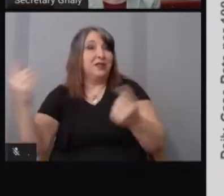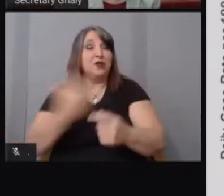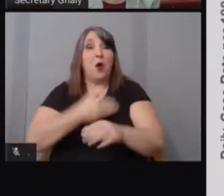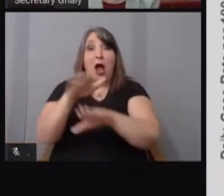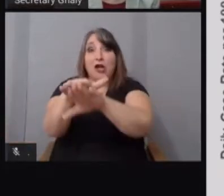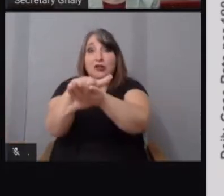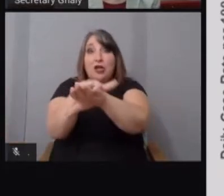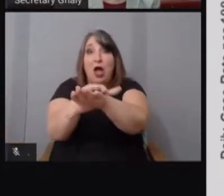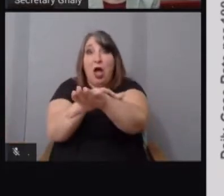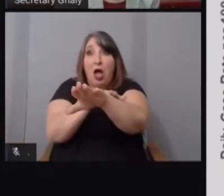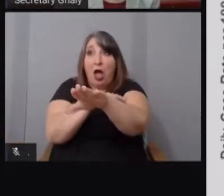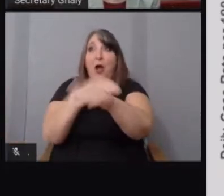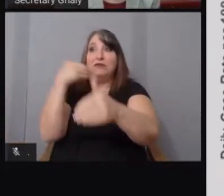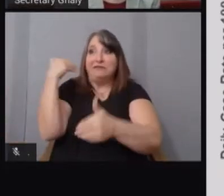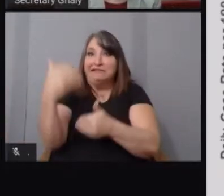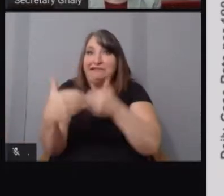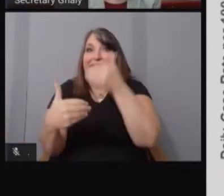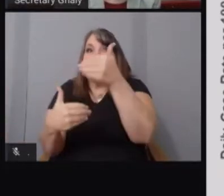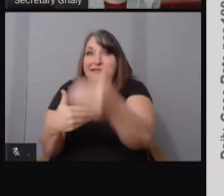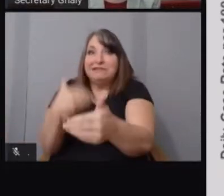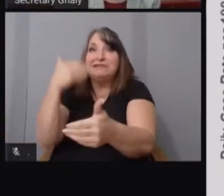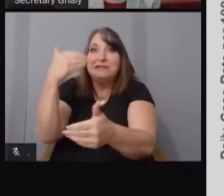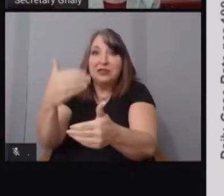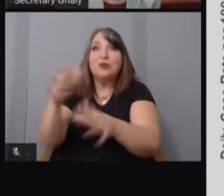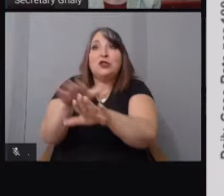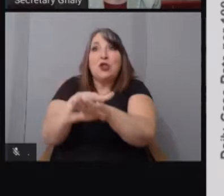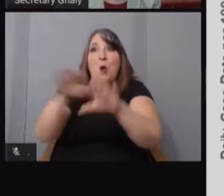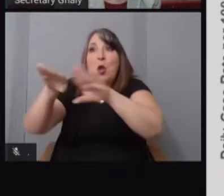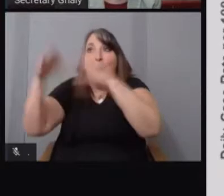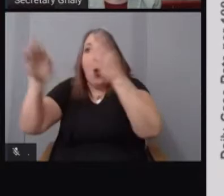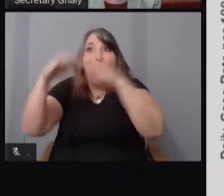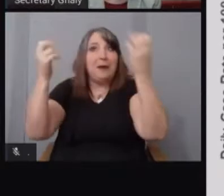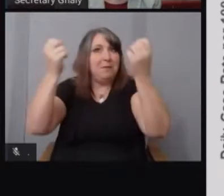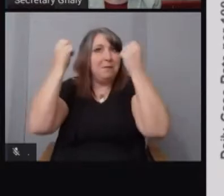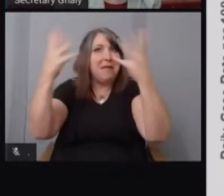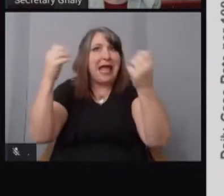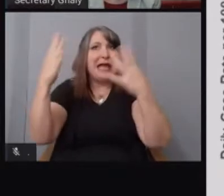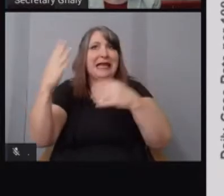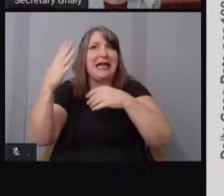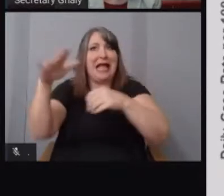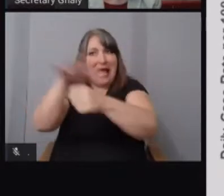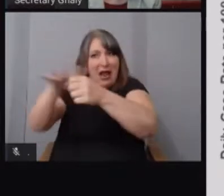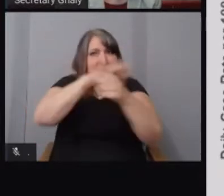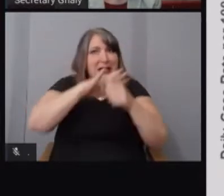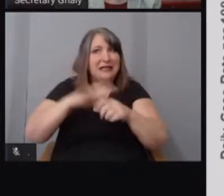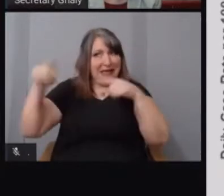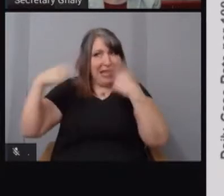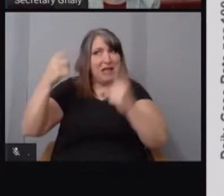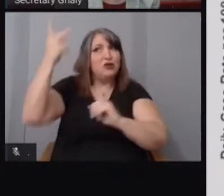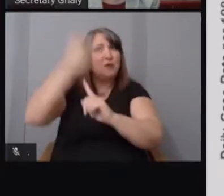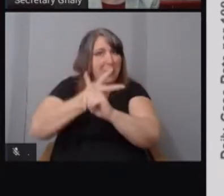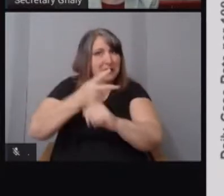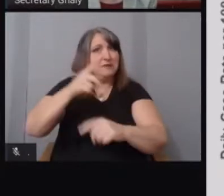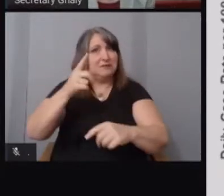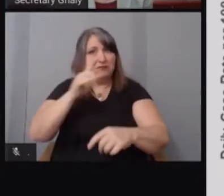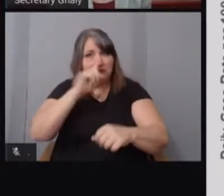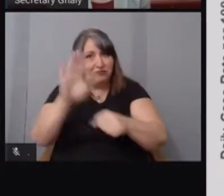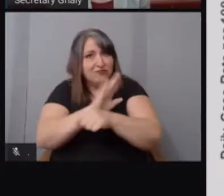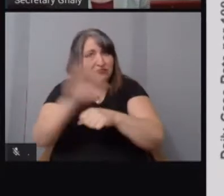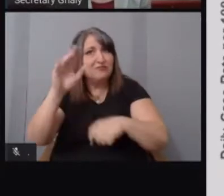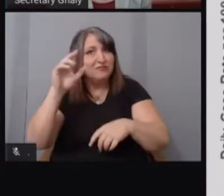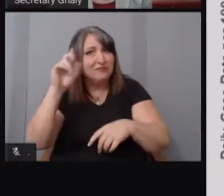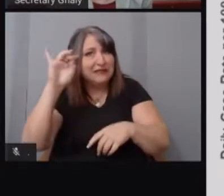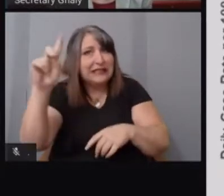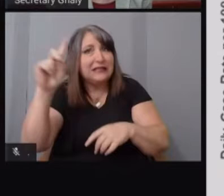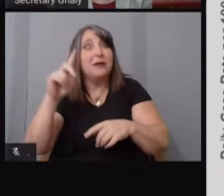stringent approach has allowed us to gradually reopen a significant number of counties over the past couple of months. You can see here